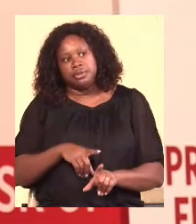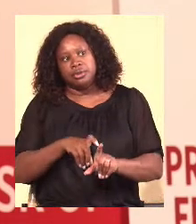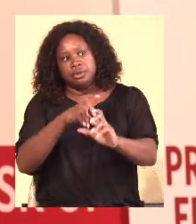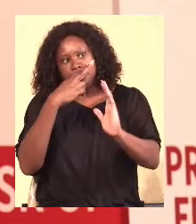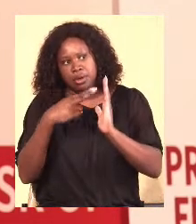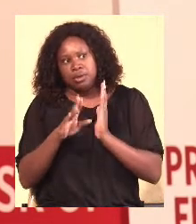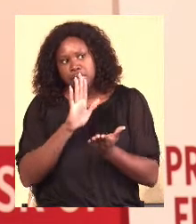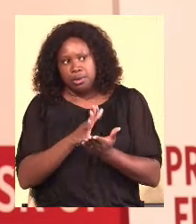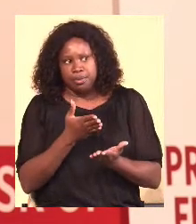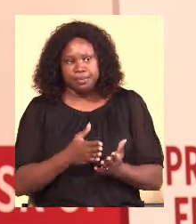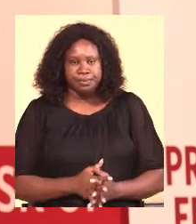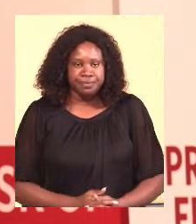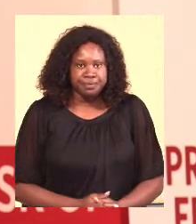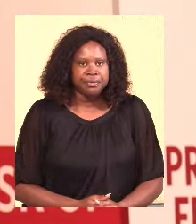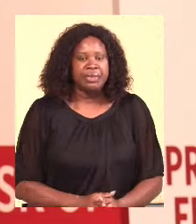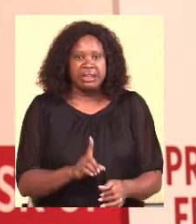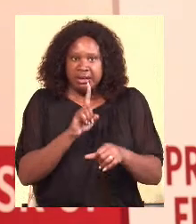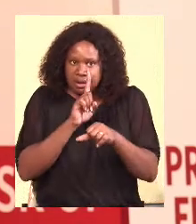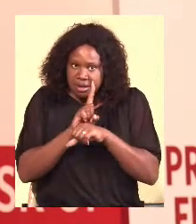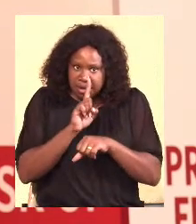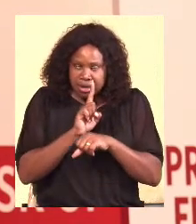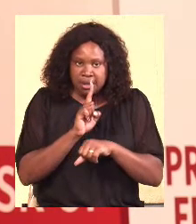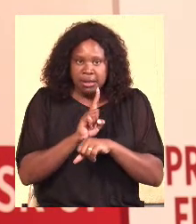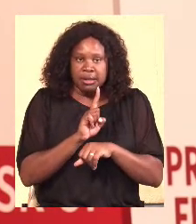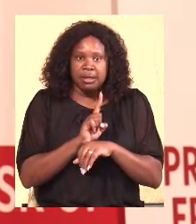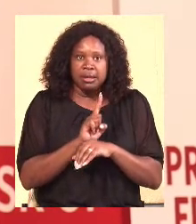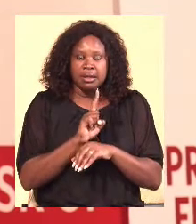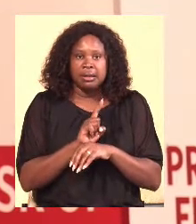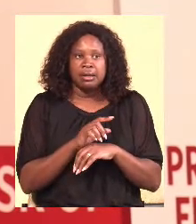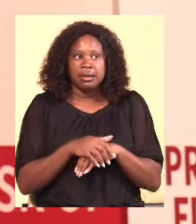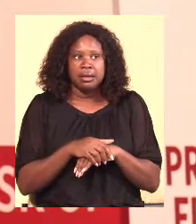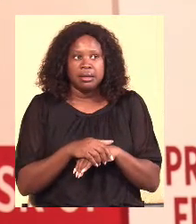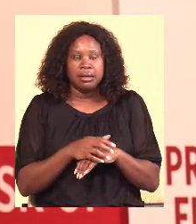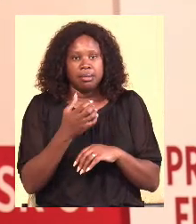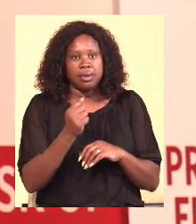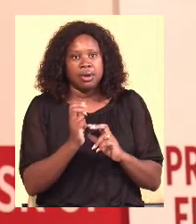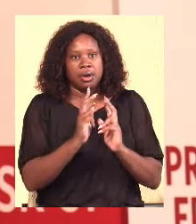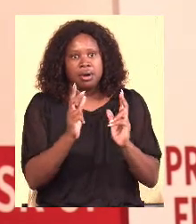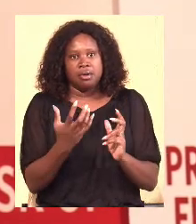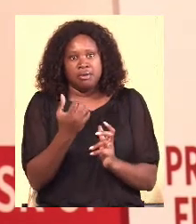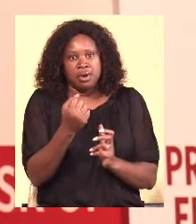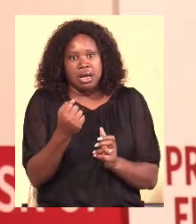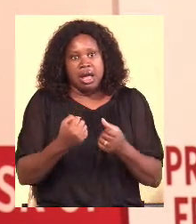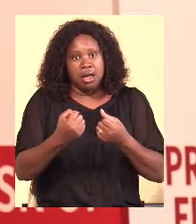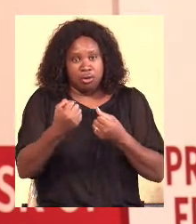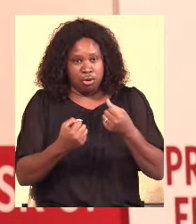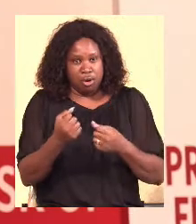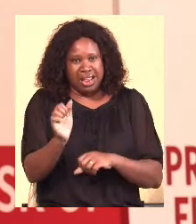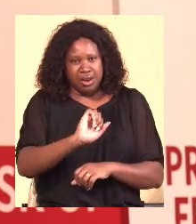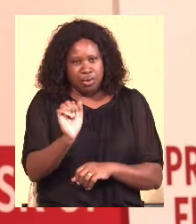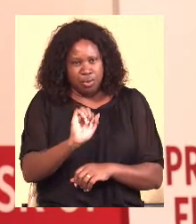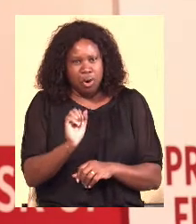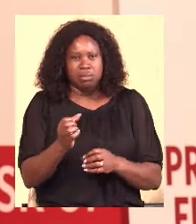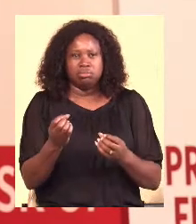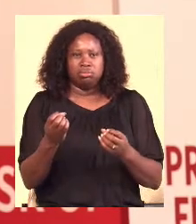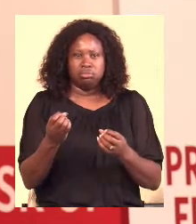First, there are vehicle owners who are overloading